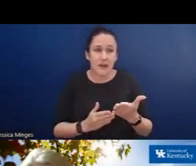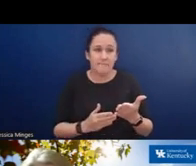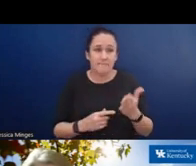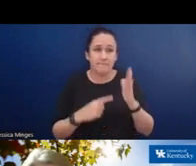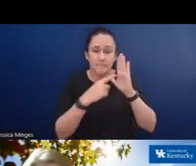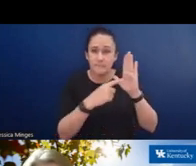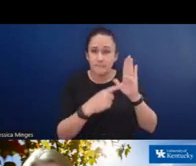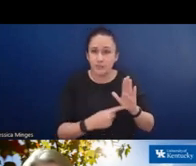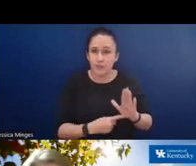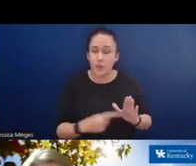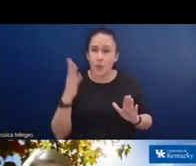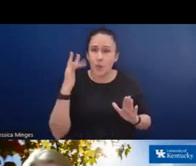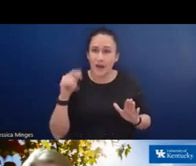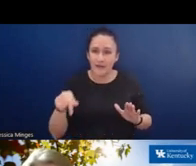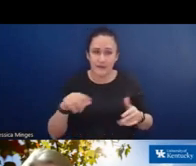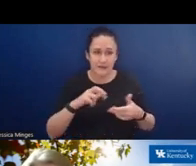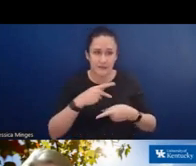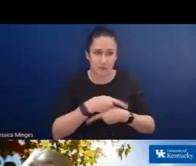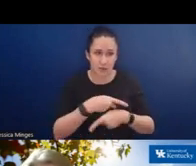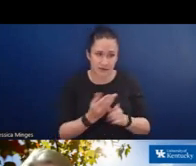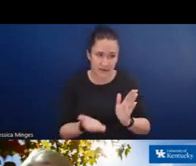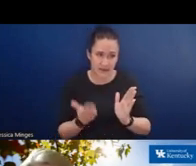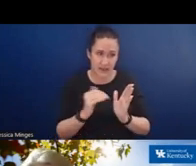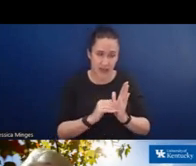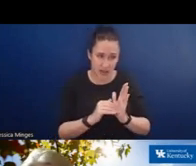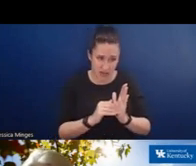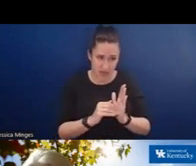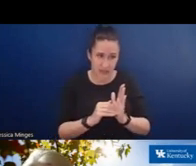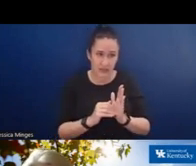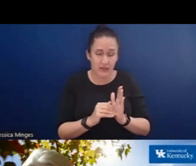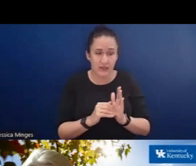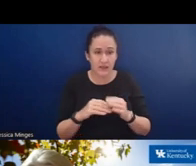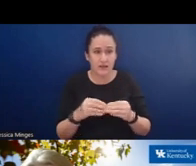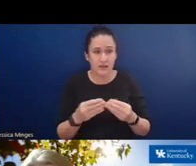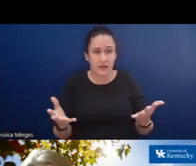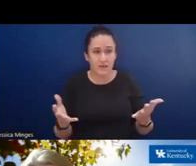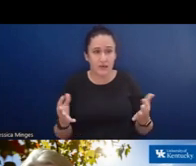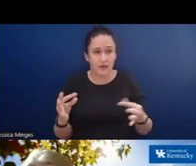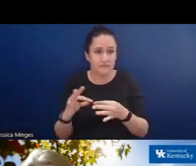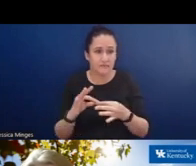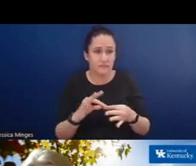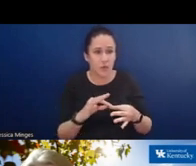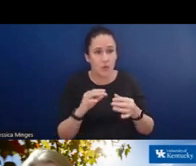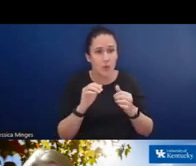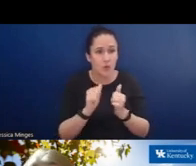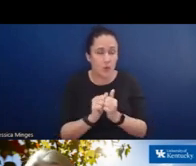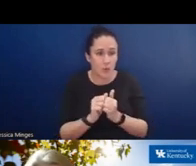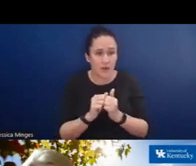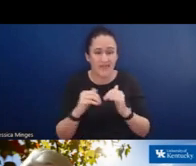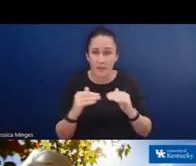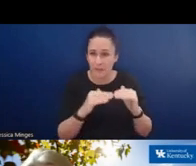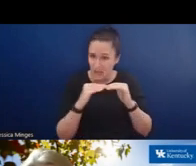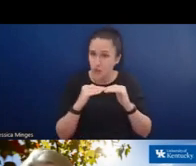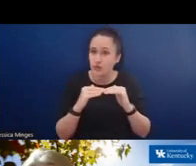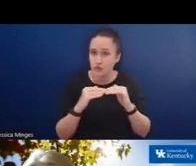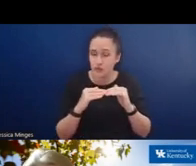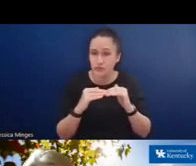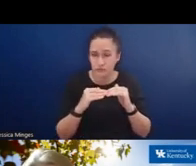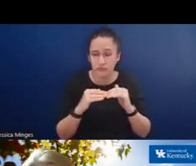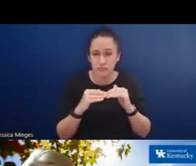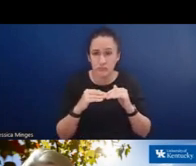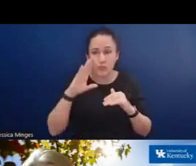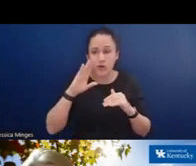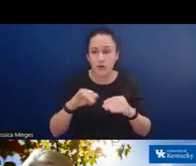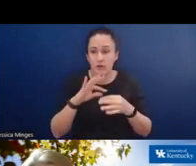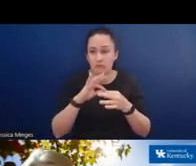products, again. They're delivered by or associated with the peers. So we know already, based on some of